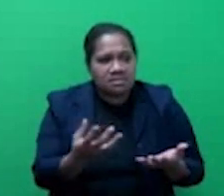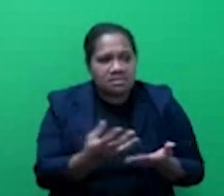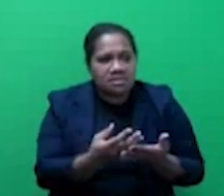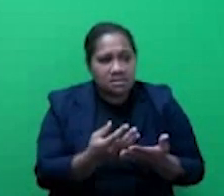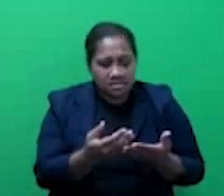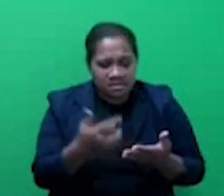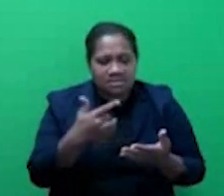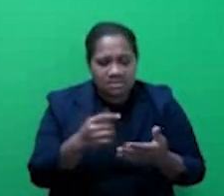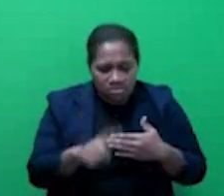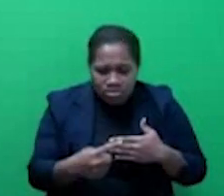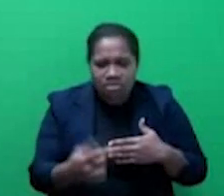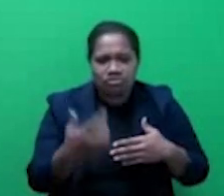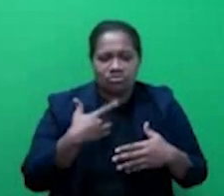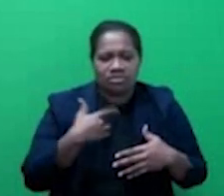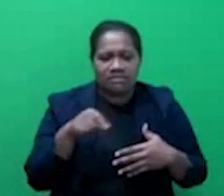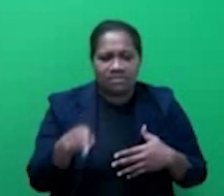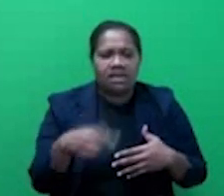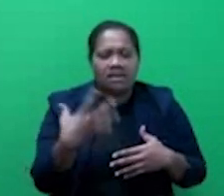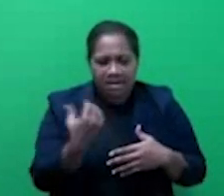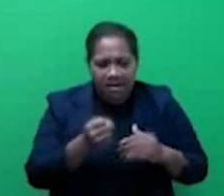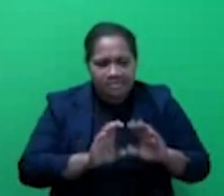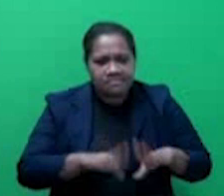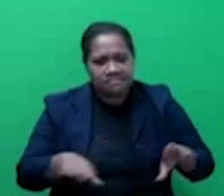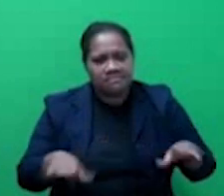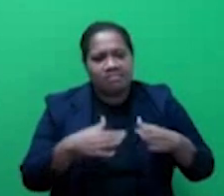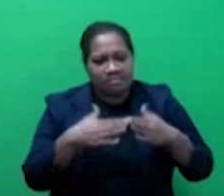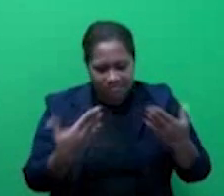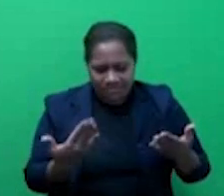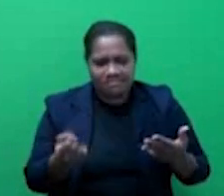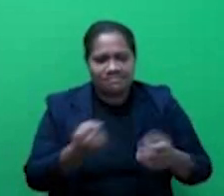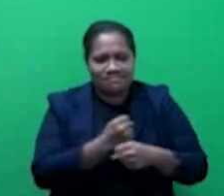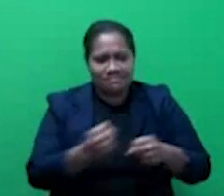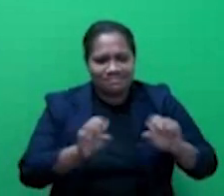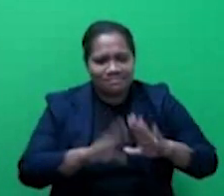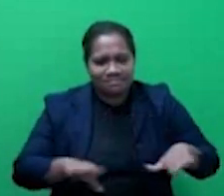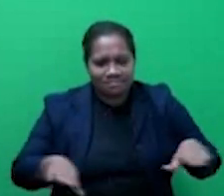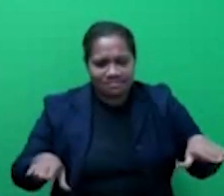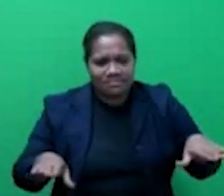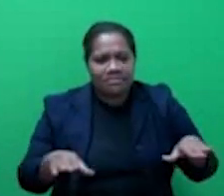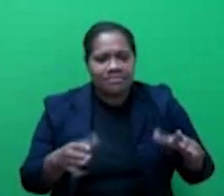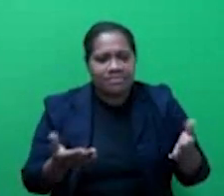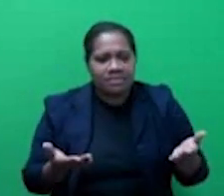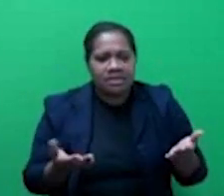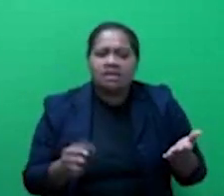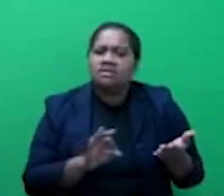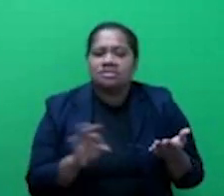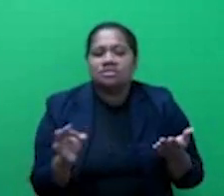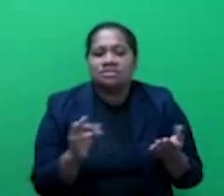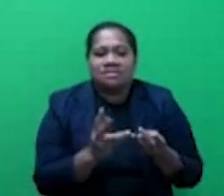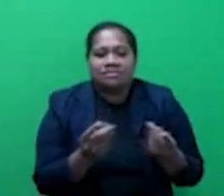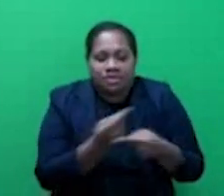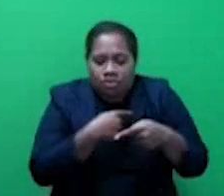she continued living there. She had her children, and now she's got her grandchildren. So this is not something that